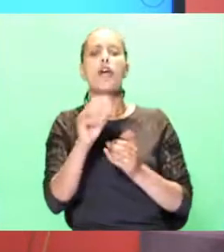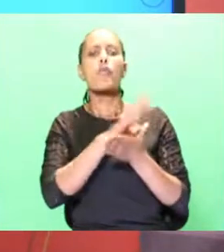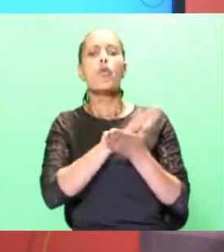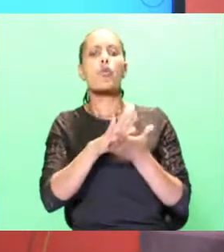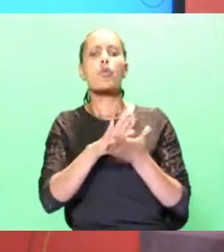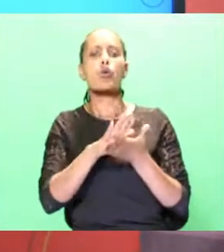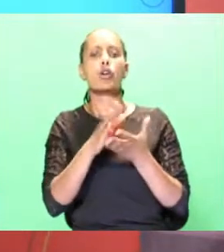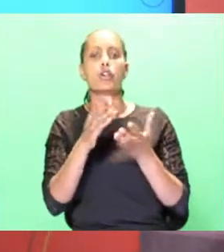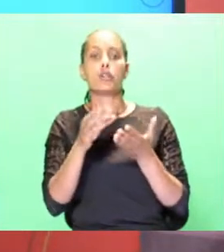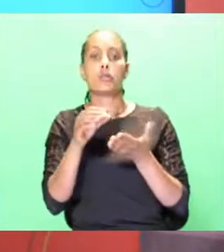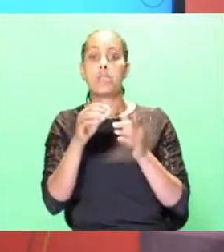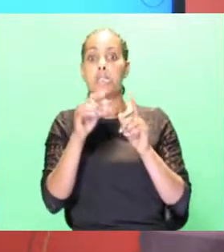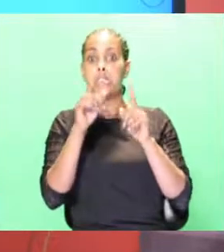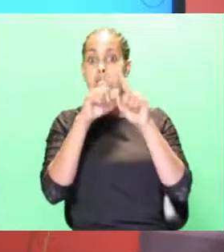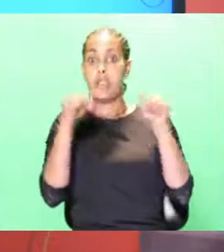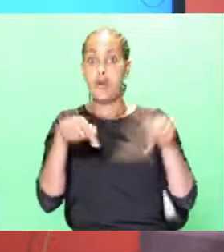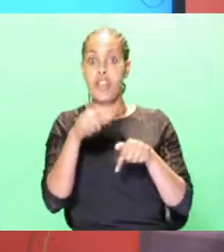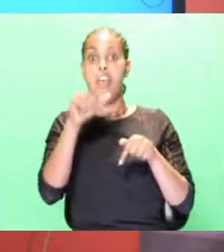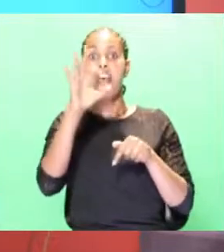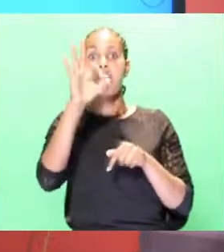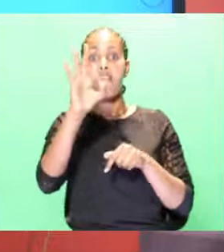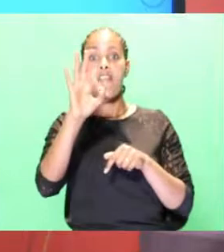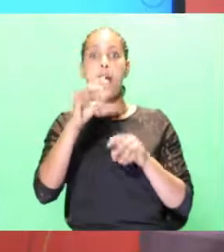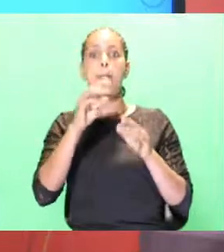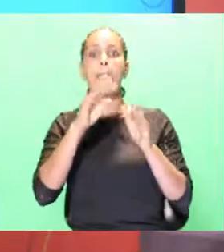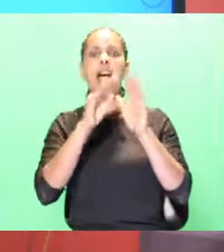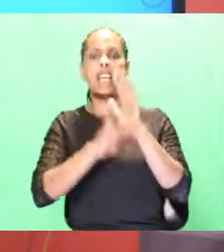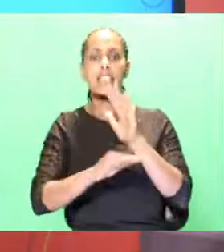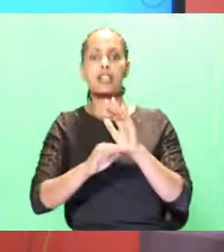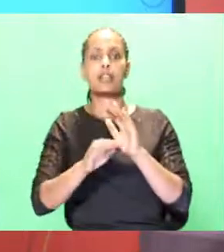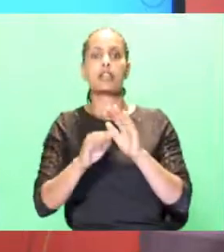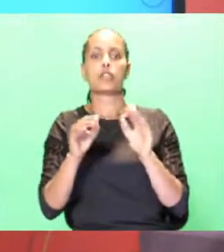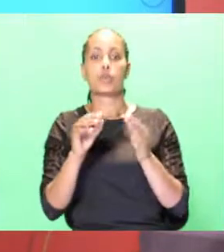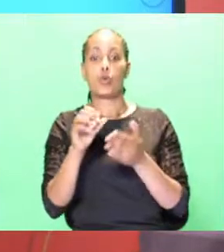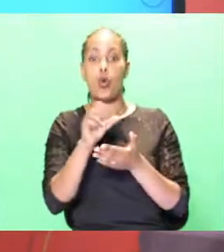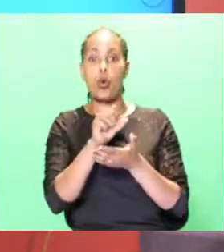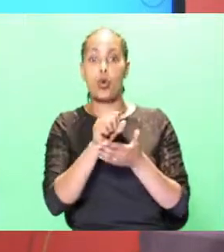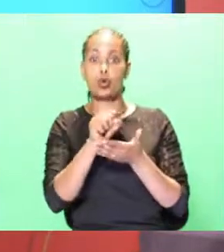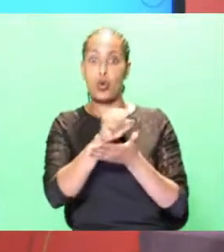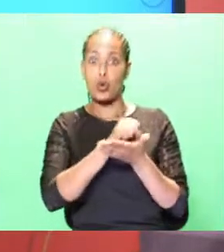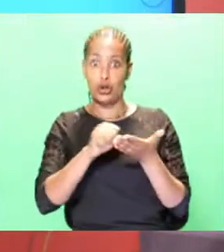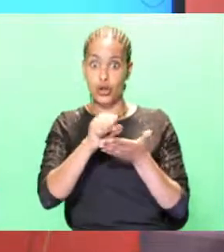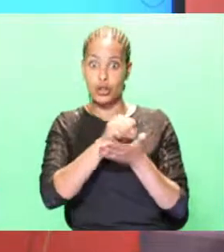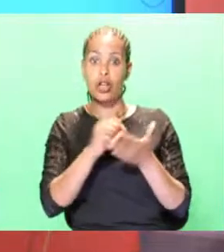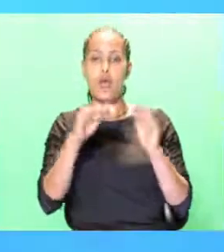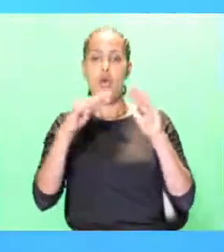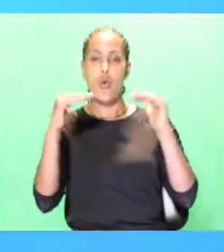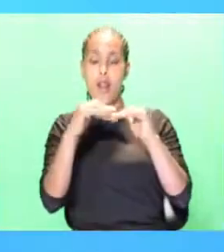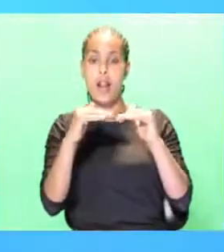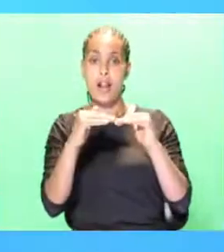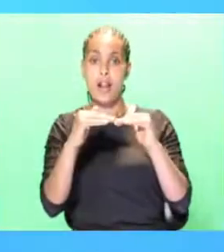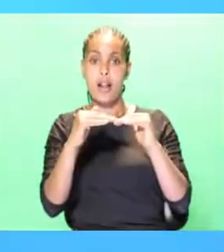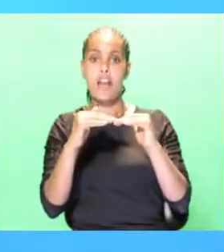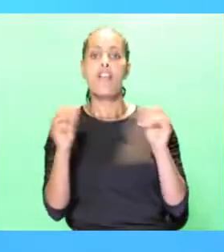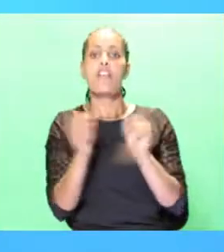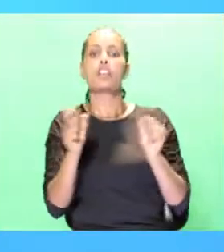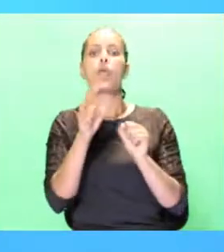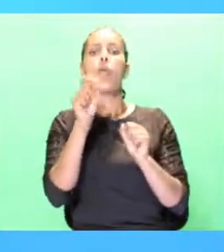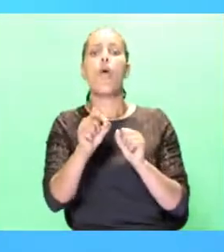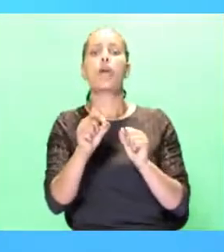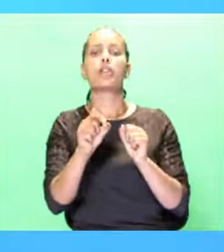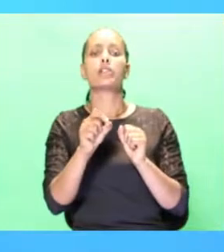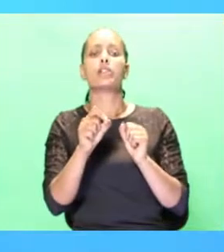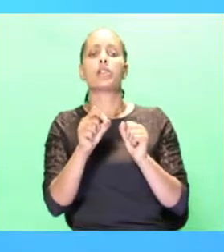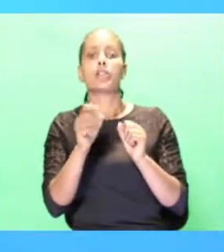pure solvent T naught F minus freezing point of the solution Tf, equal freezing